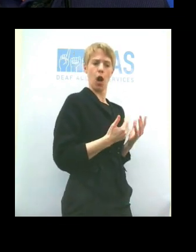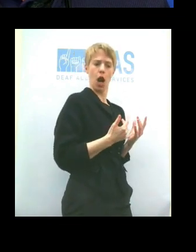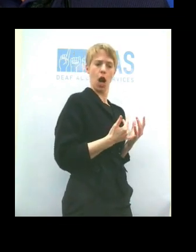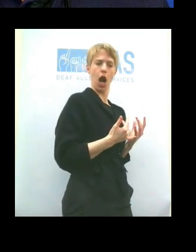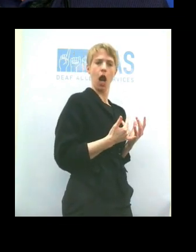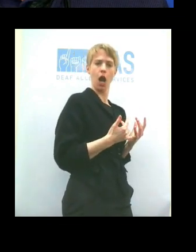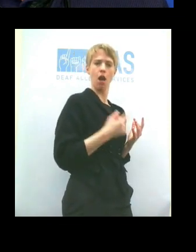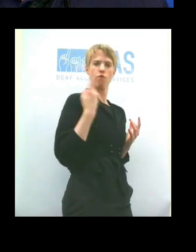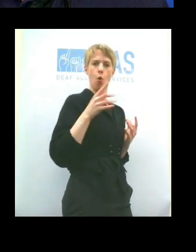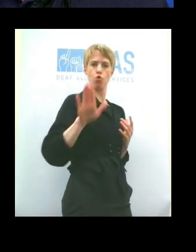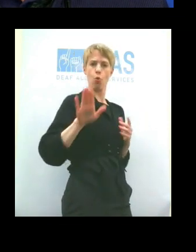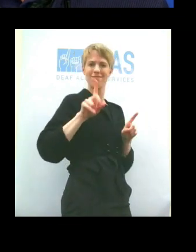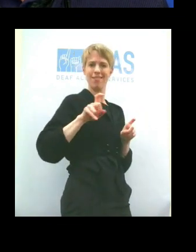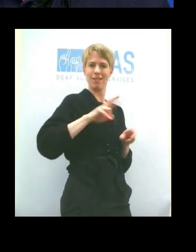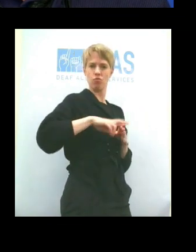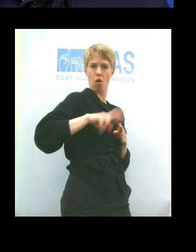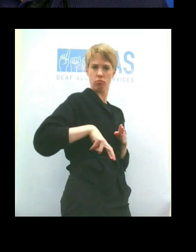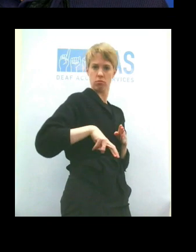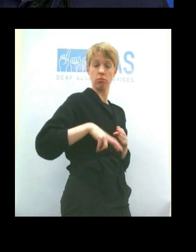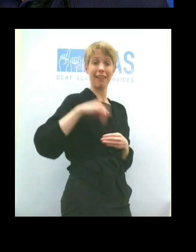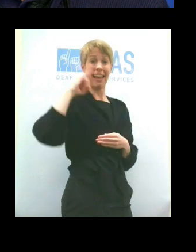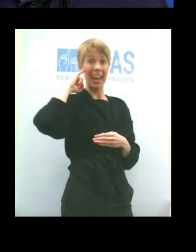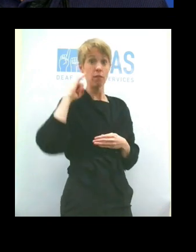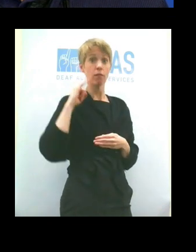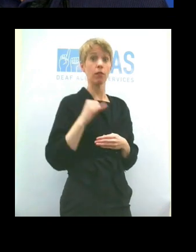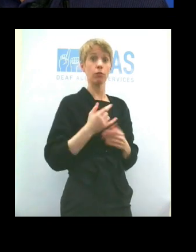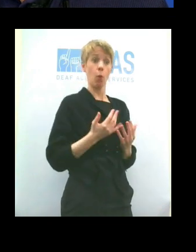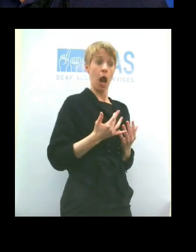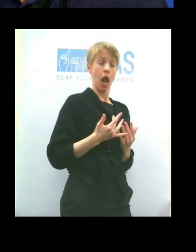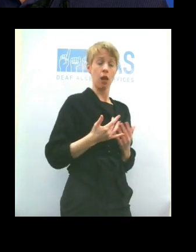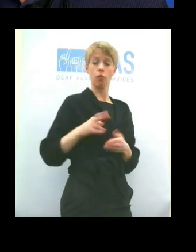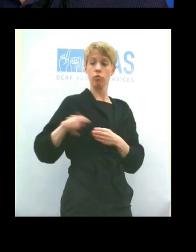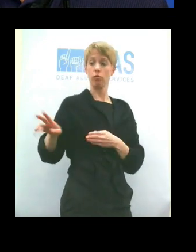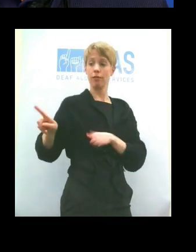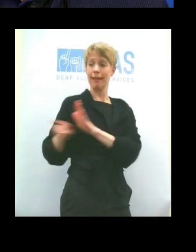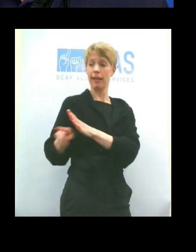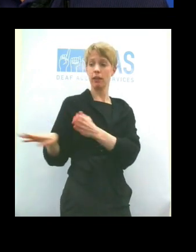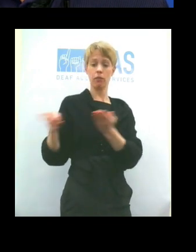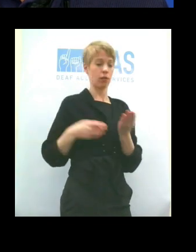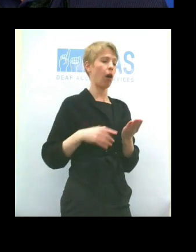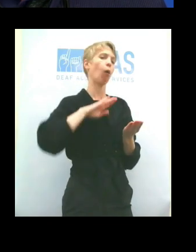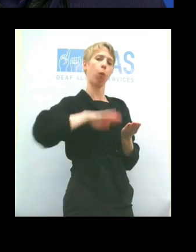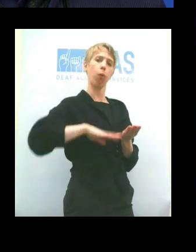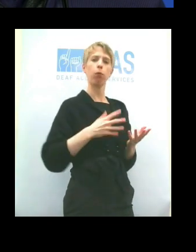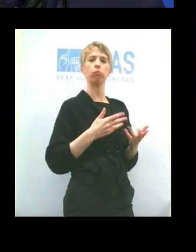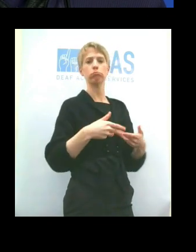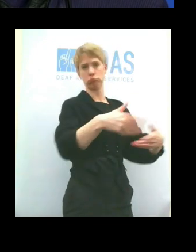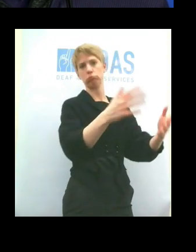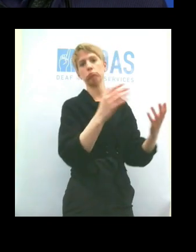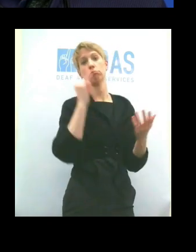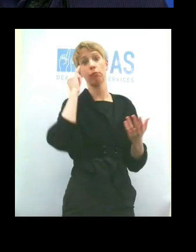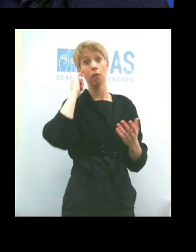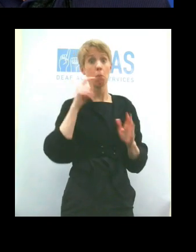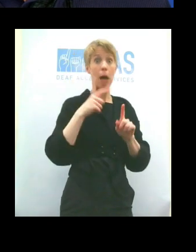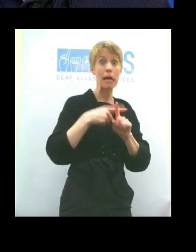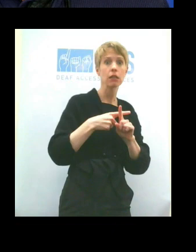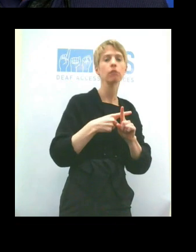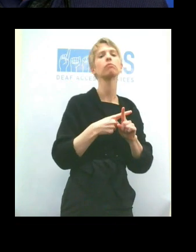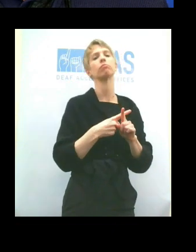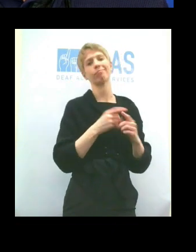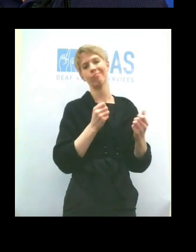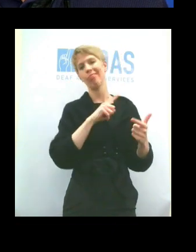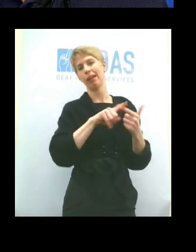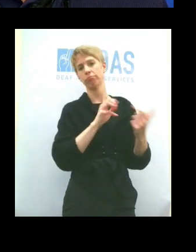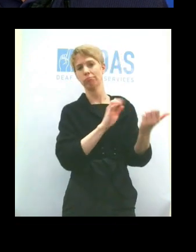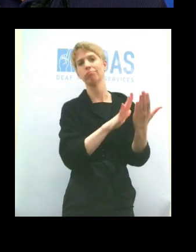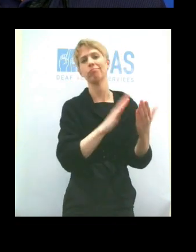not, well, then you need to once again take the next step, and our Department of Health will be contacting you to tell you what that is. The reopening status